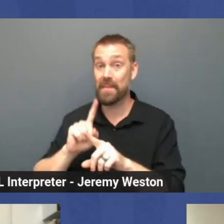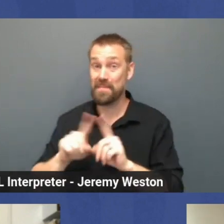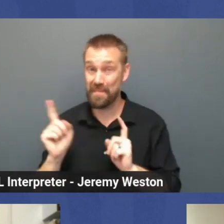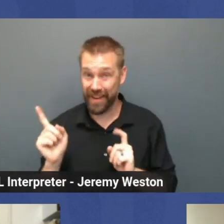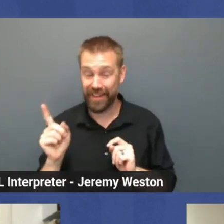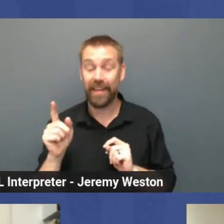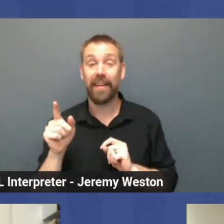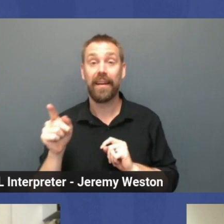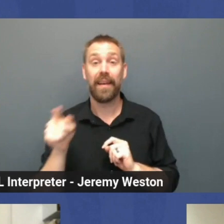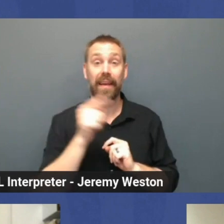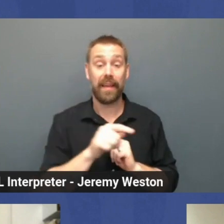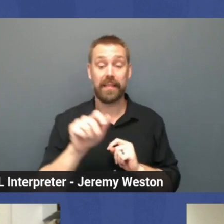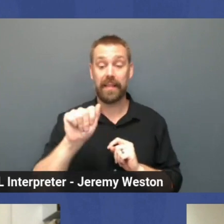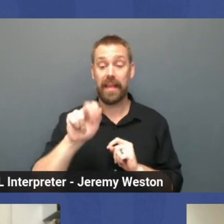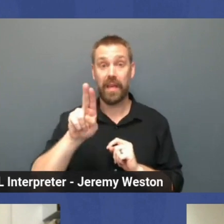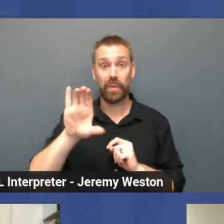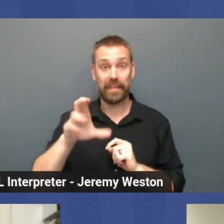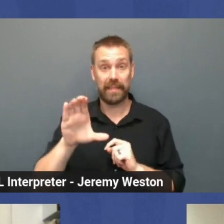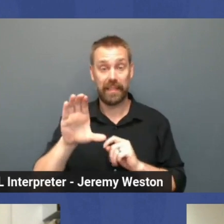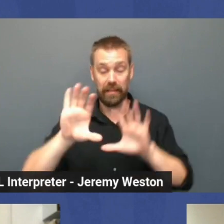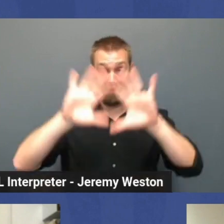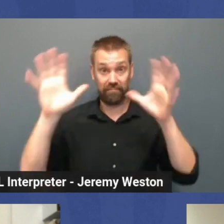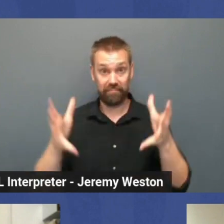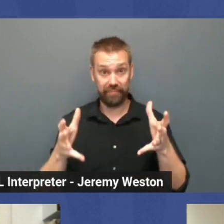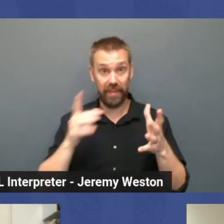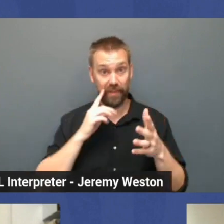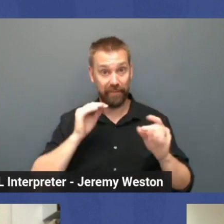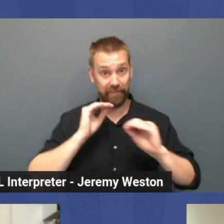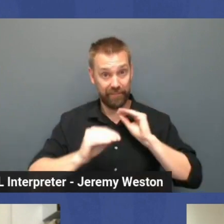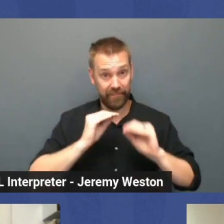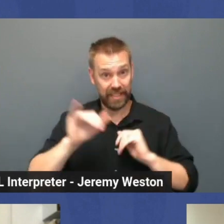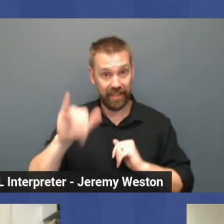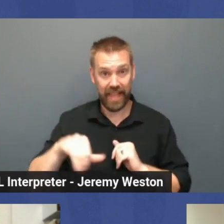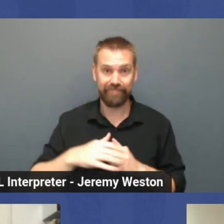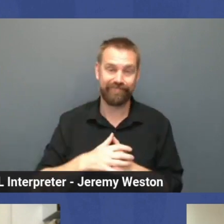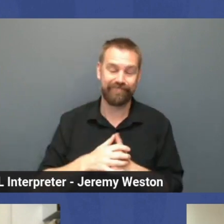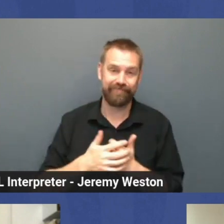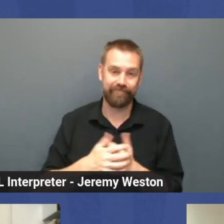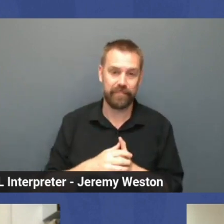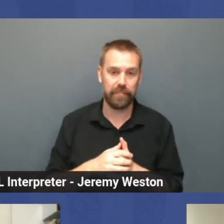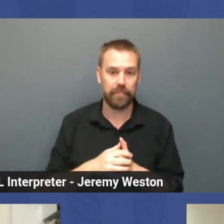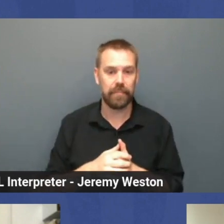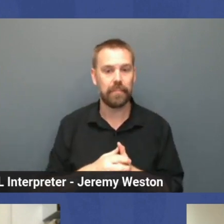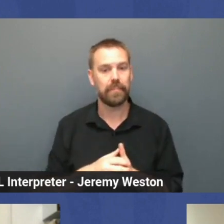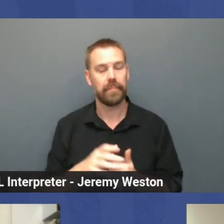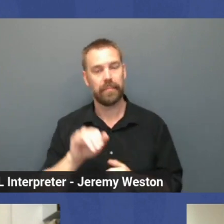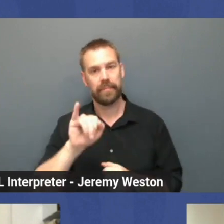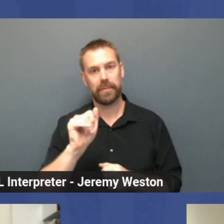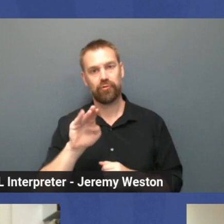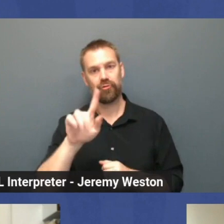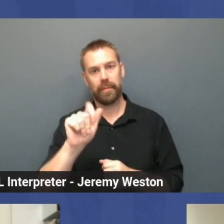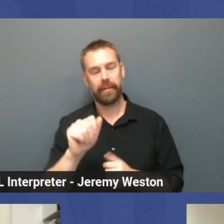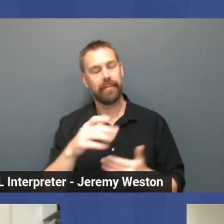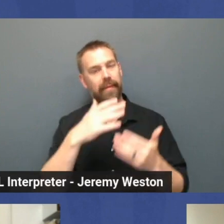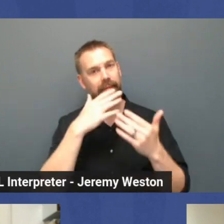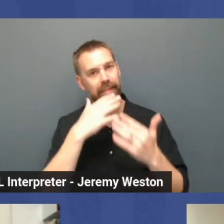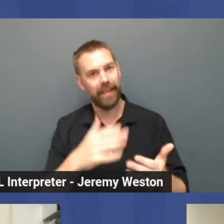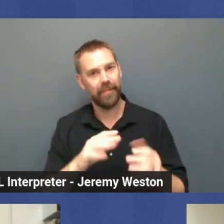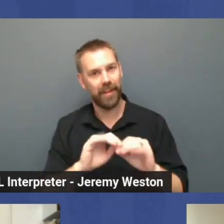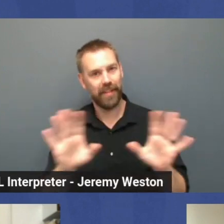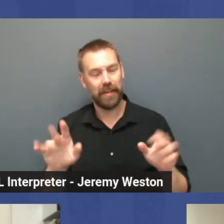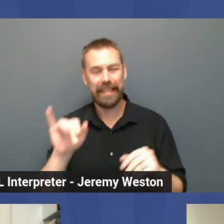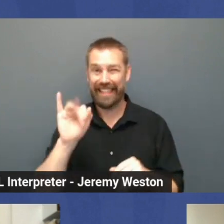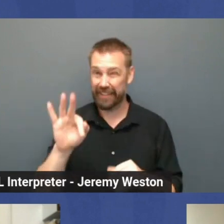as the AUC of fixing that issue. Okay. Yeah. Well, thank you for clarifying that. And just for those who don't know,